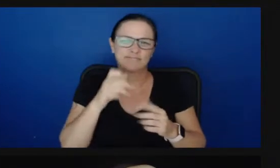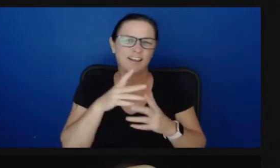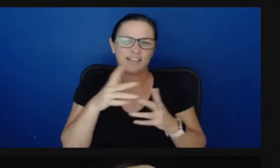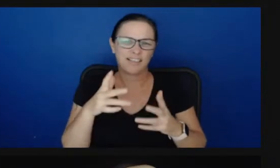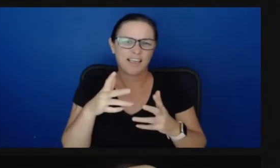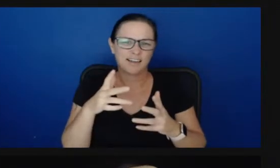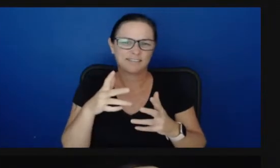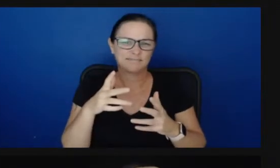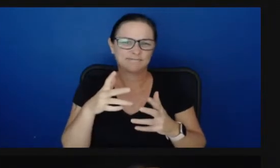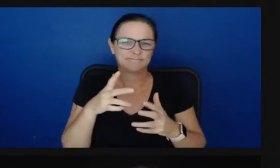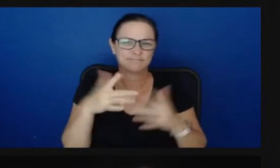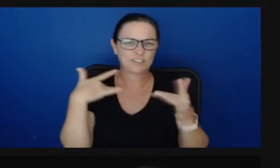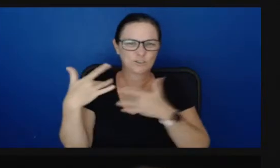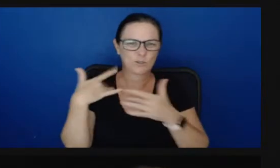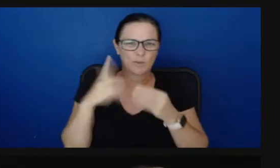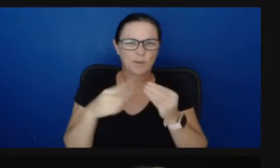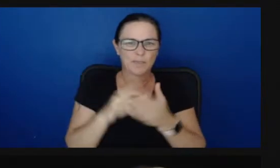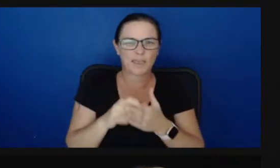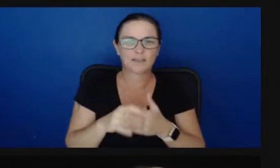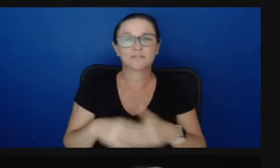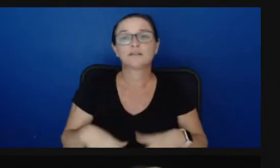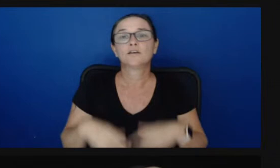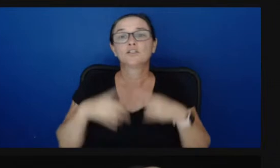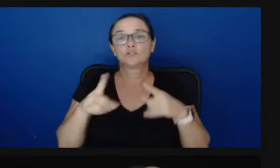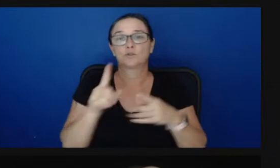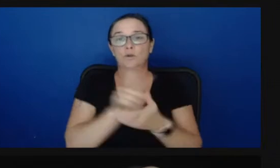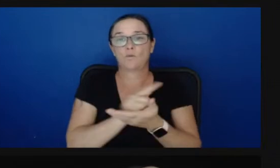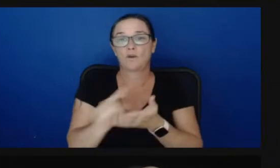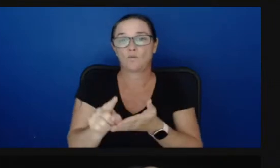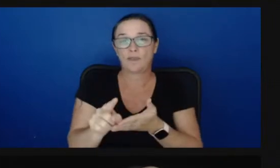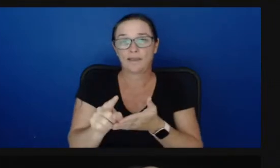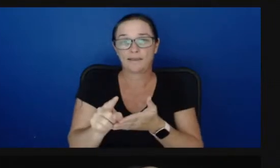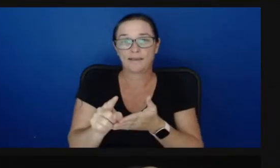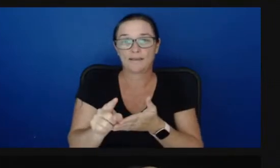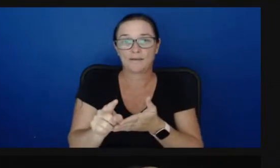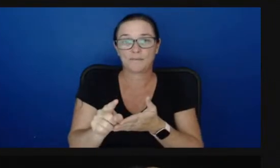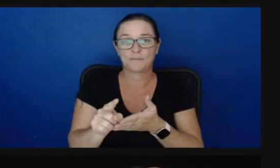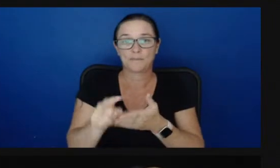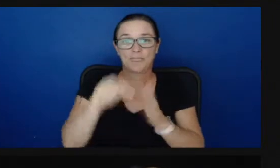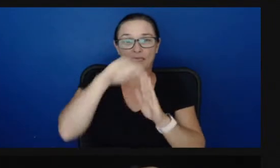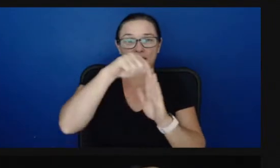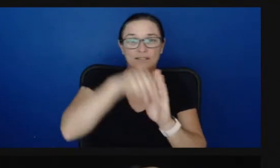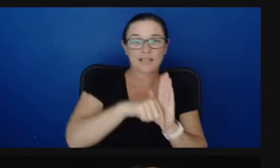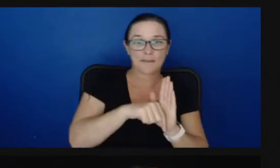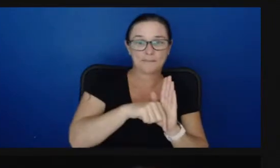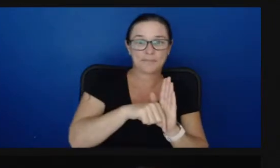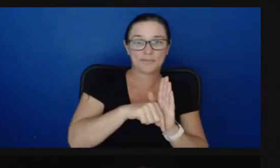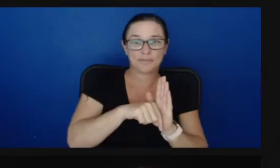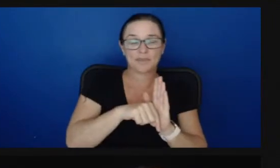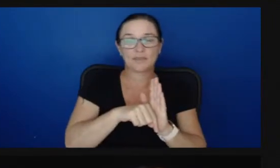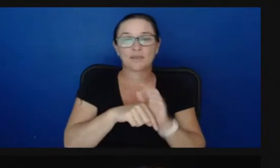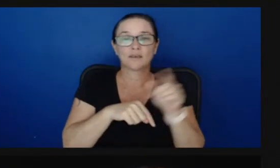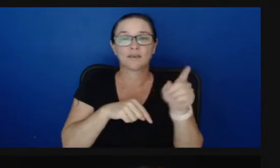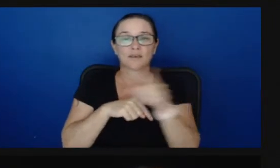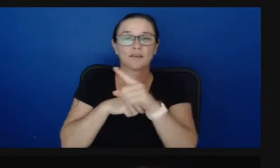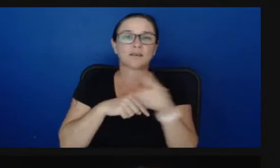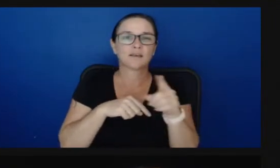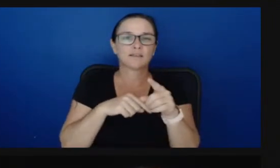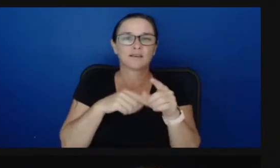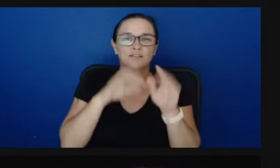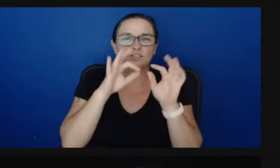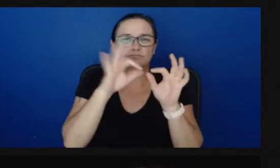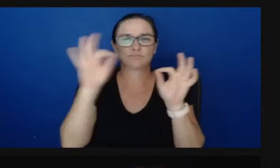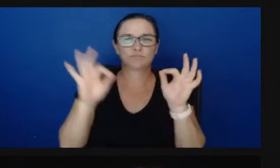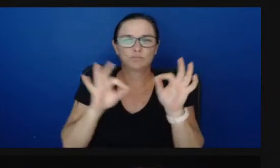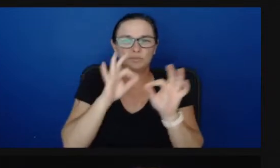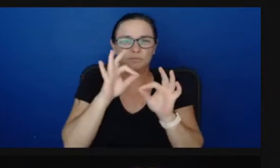And here is over 1 week time by depth, the plot of earthquakes in Mauna Loa. So really, I'm going to